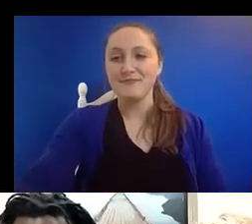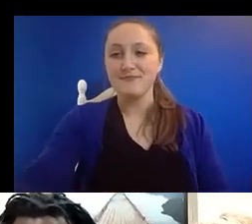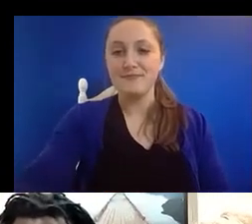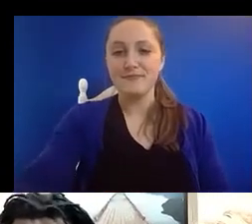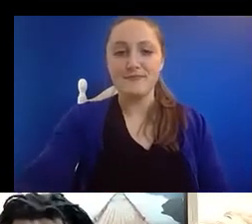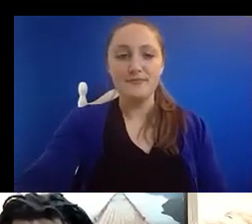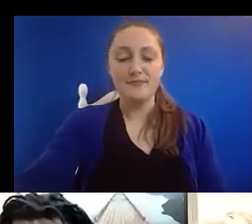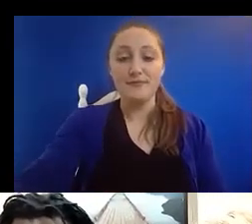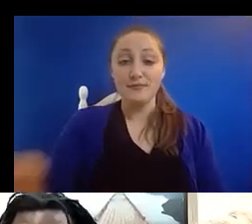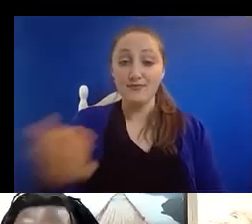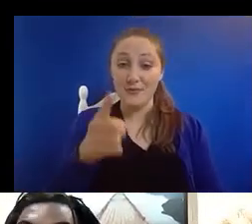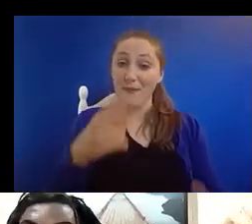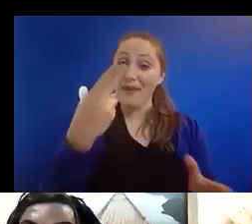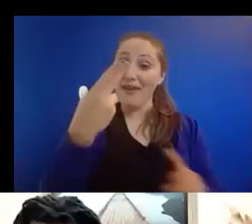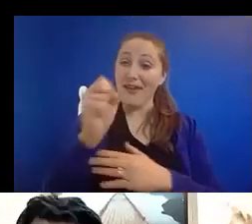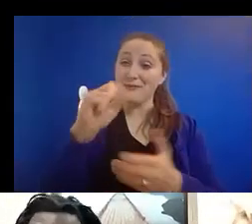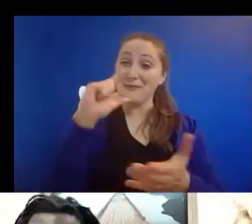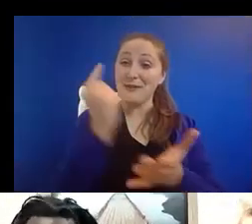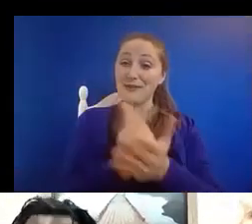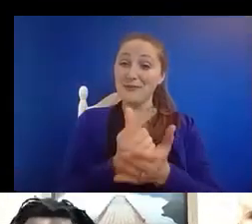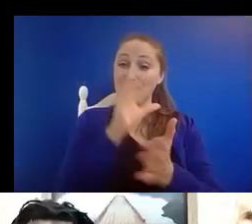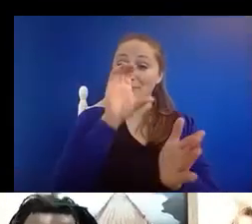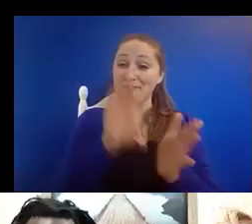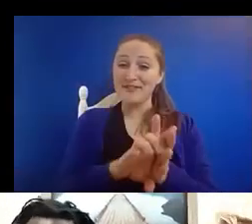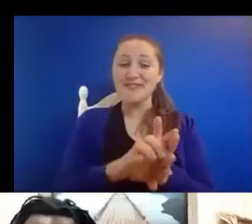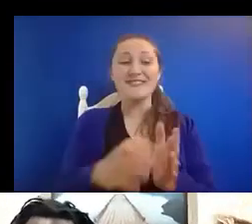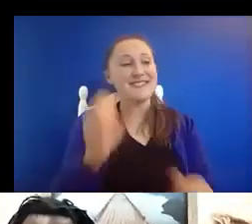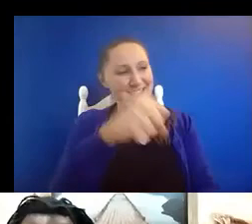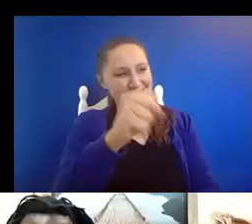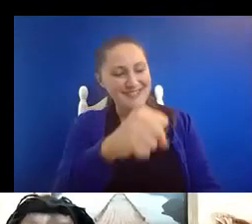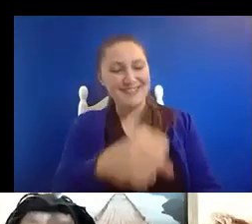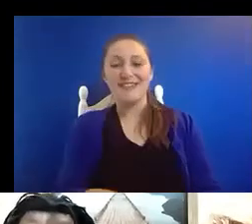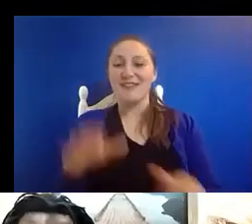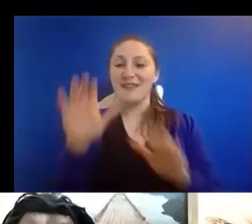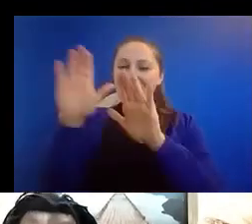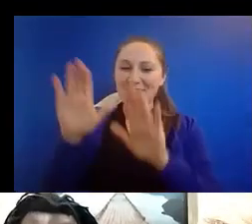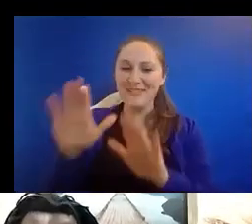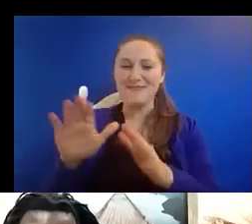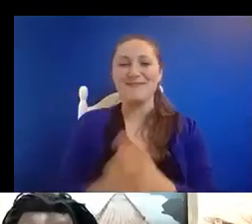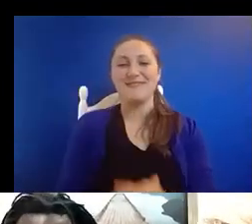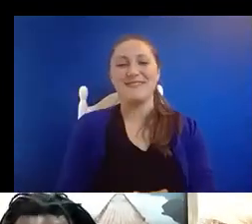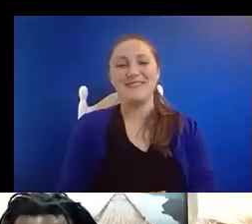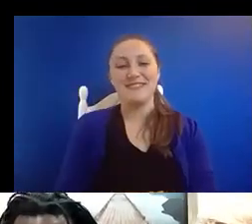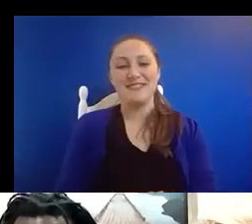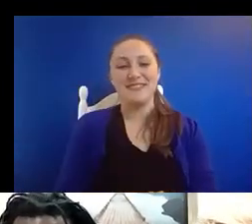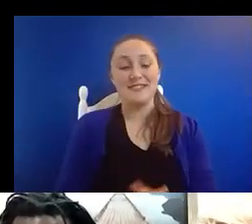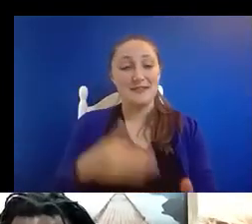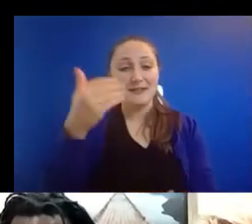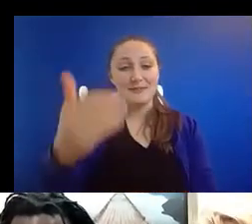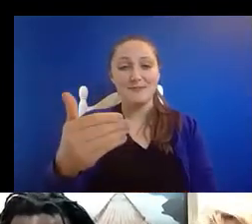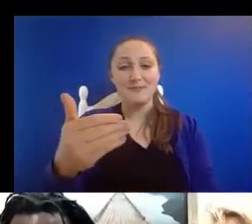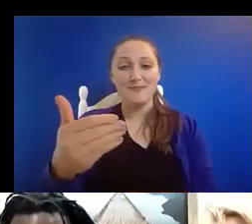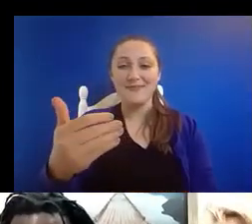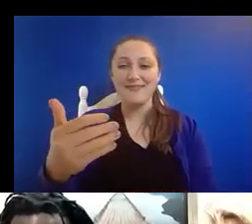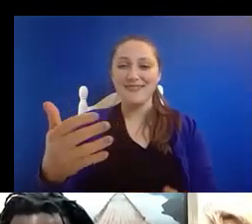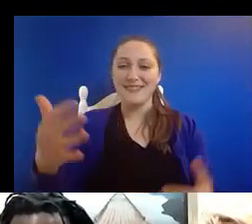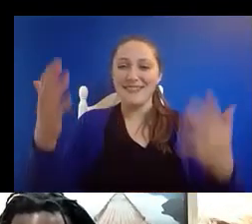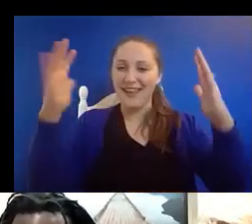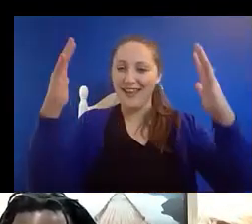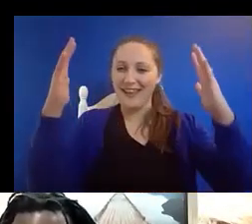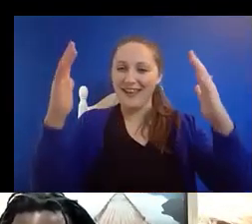at high school graduation. Yes. Very awesome. And then the next slide. Hey,